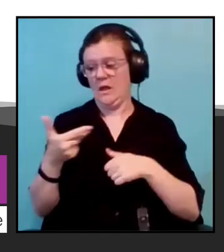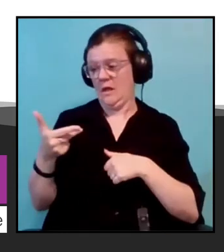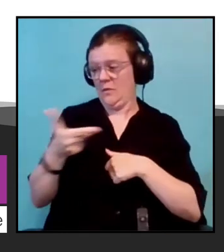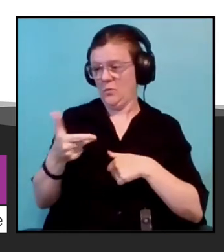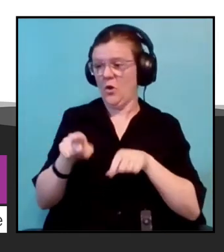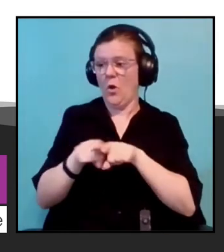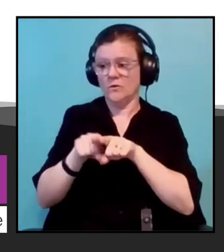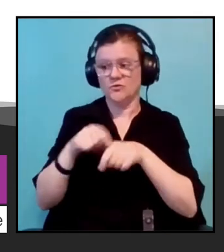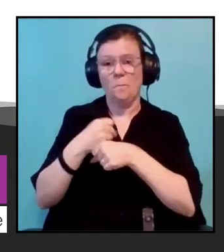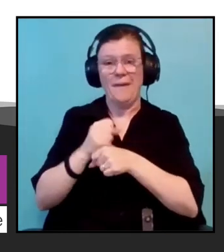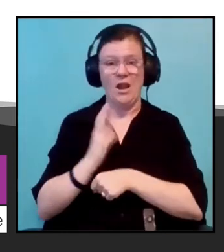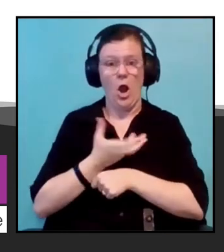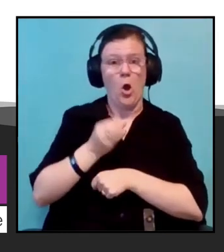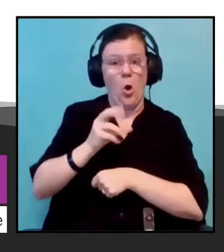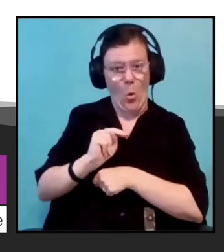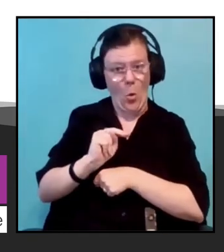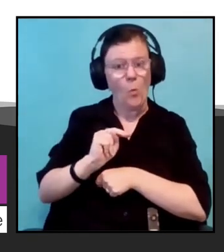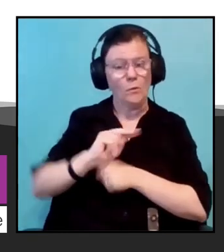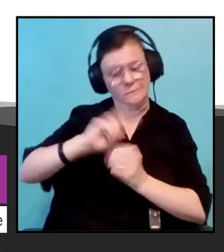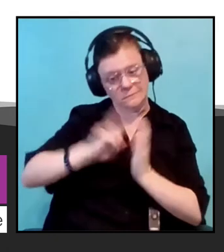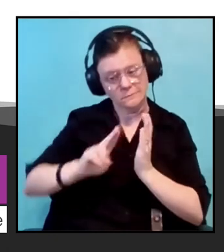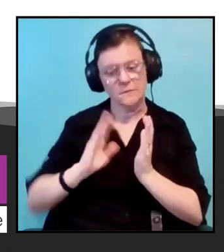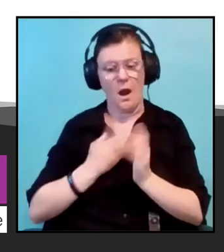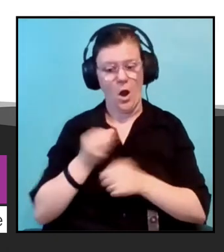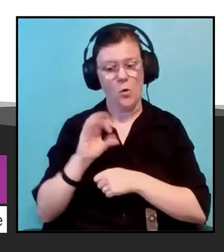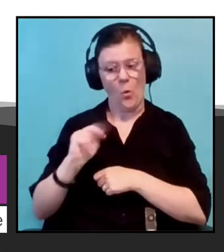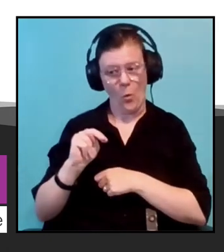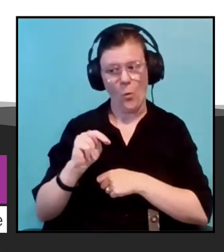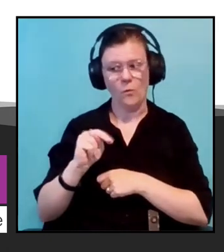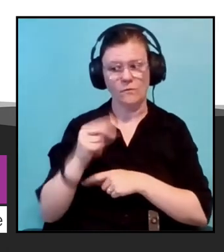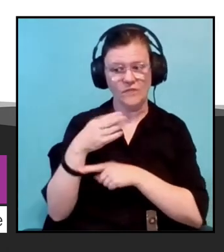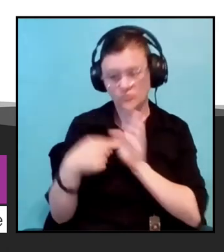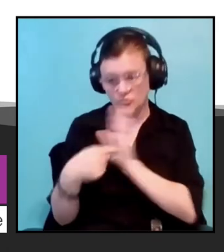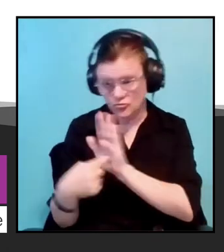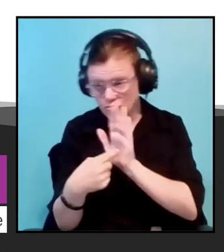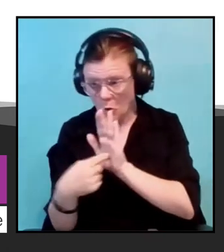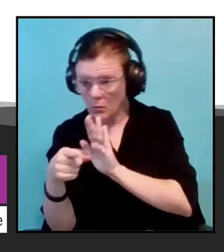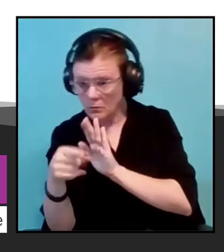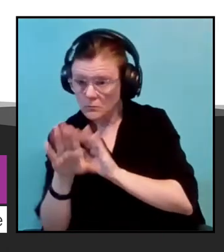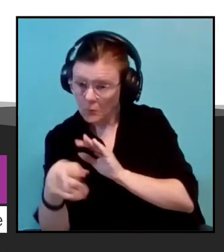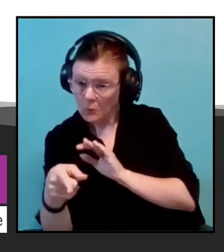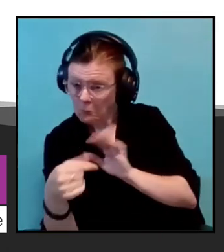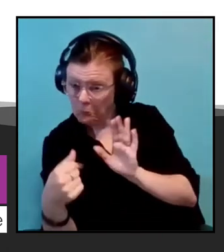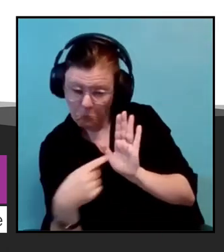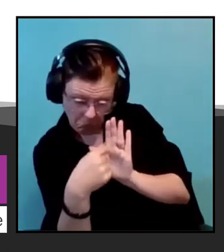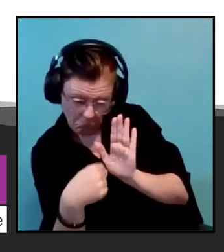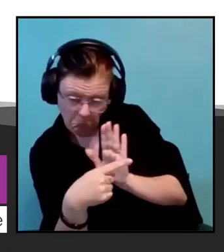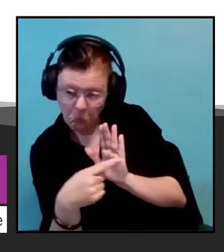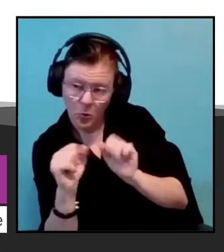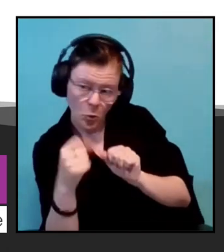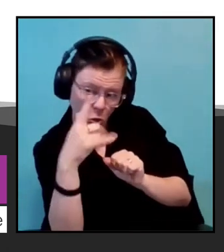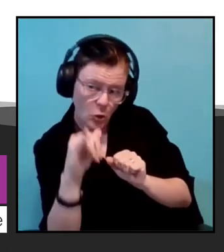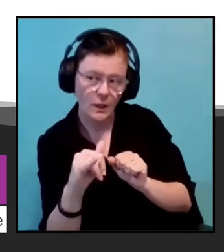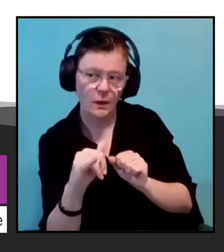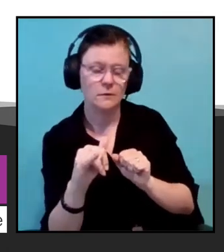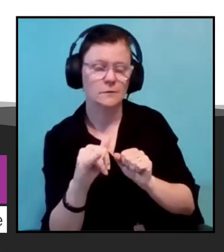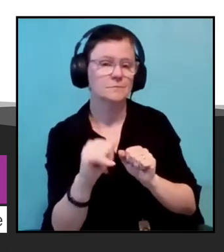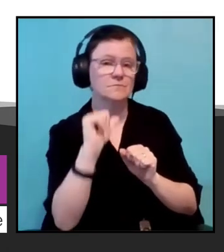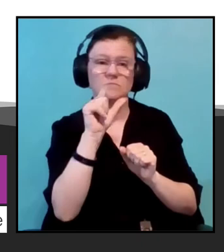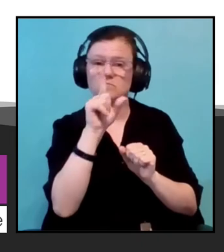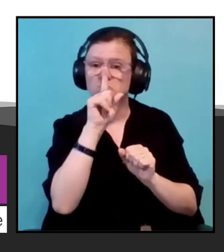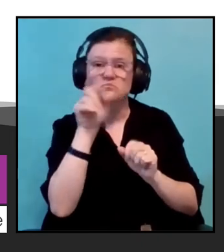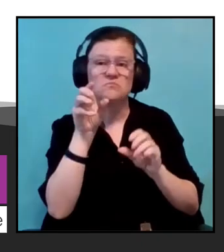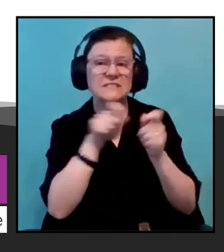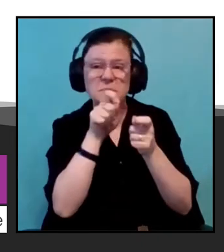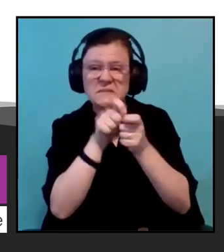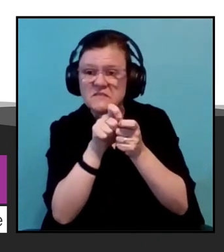also made flags to show people how they could do their own flags and to model what a flag could look like. We didn't have any clear definitions.